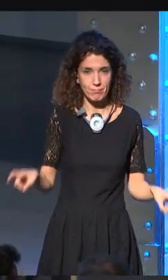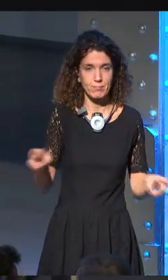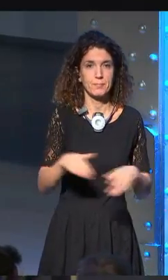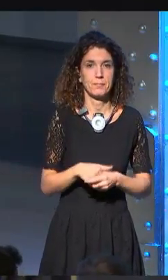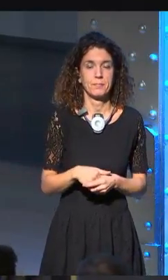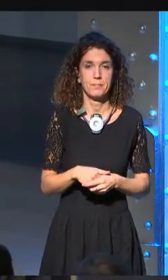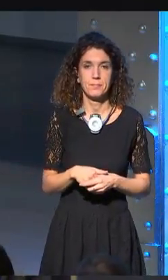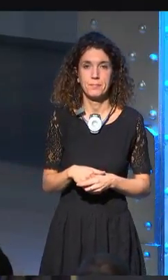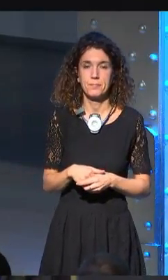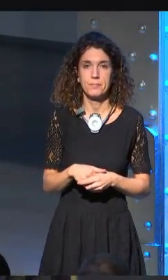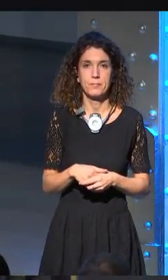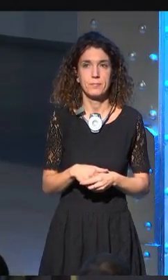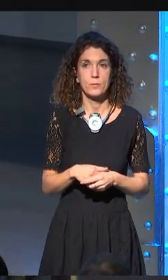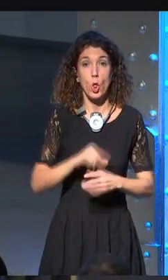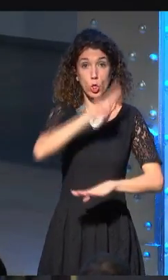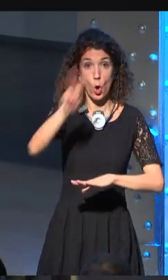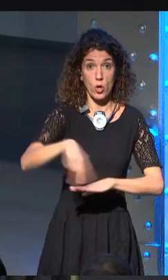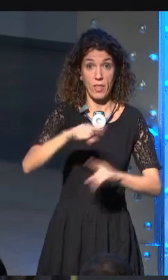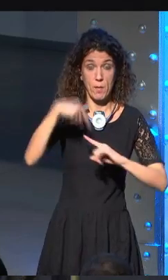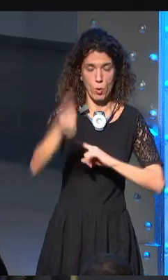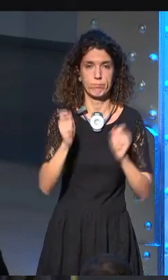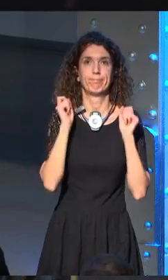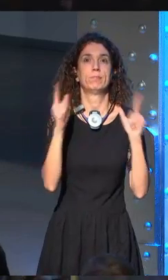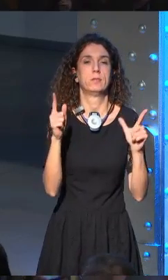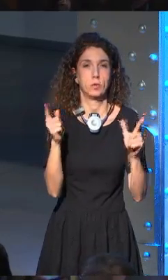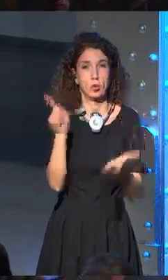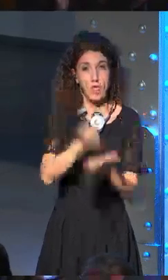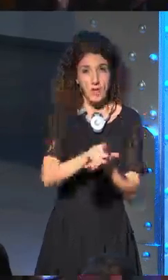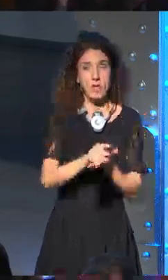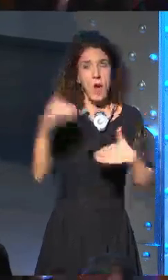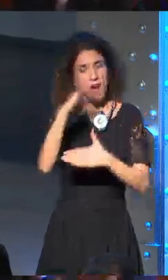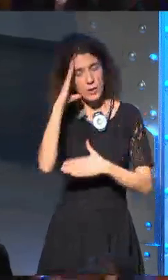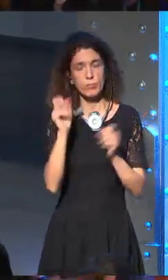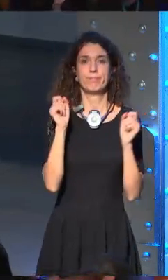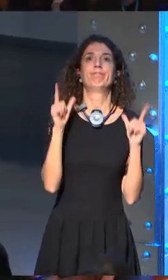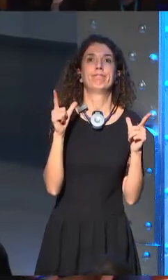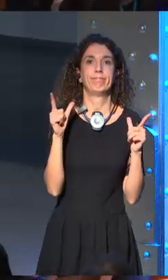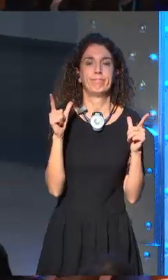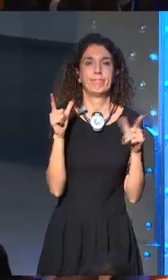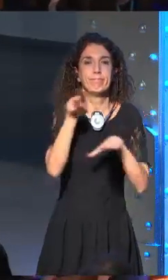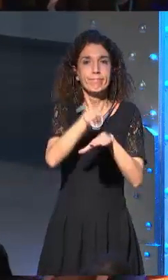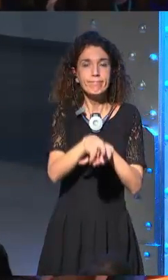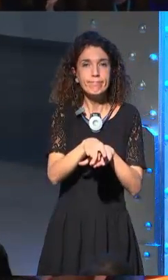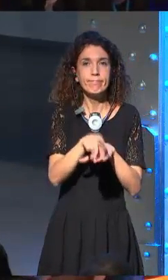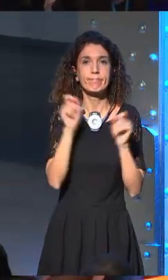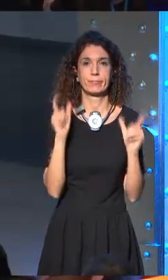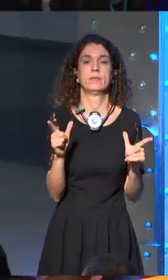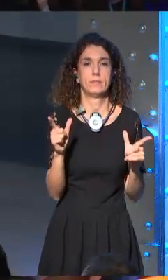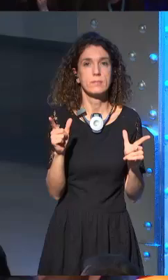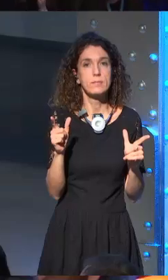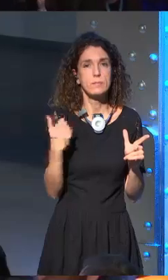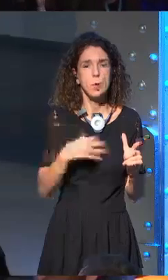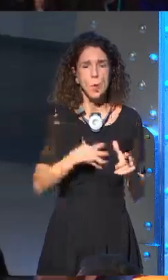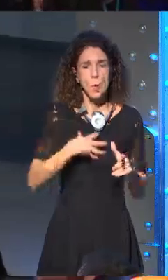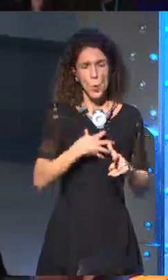I wake up in my bedroom and I write, I struggle to get up, find the edge of the bed, feet down,